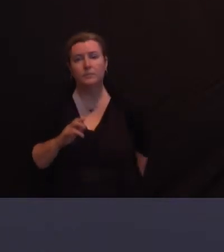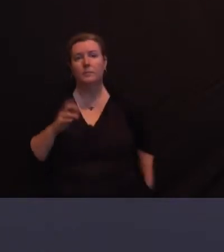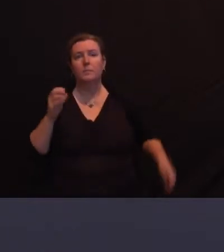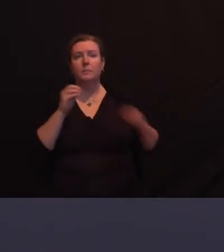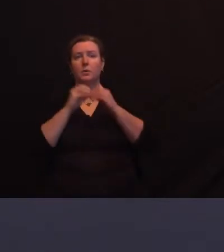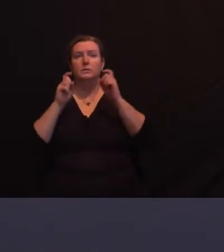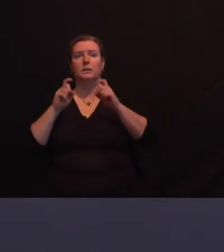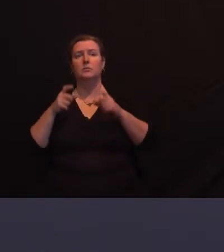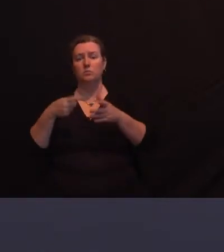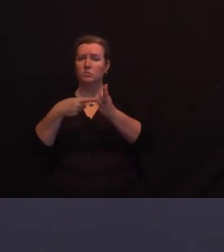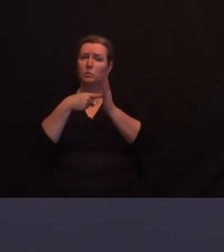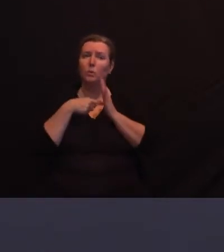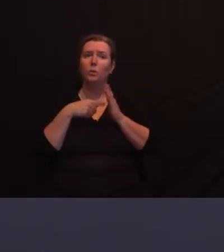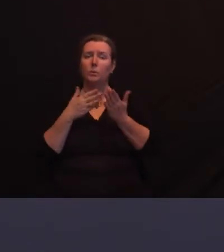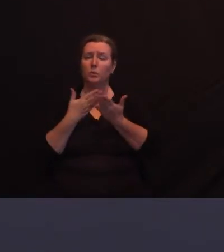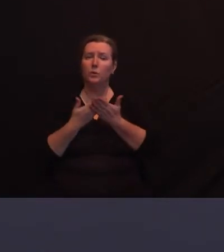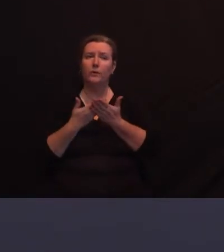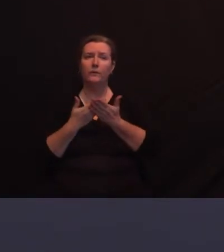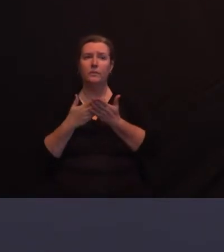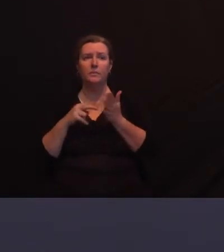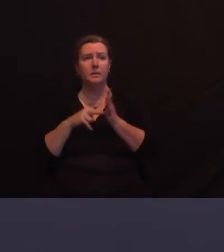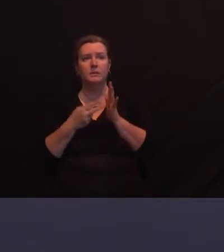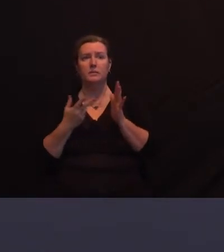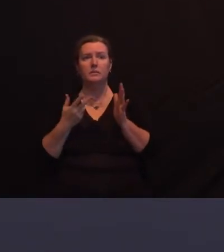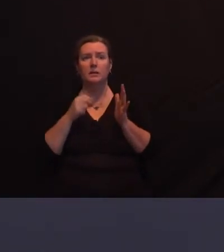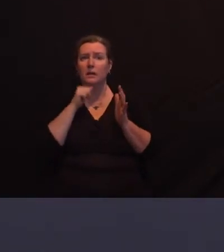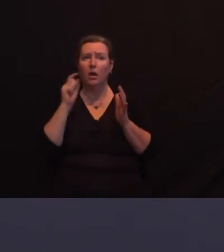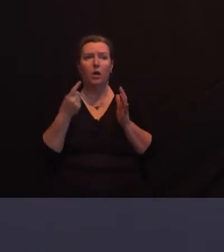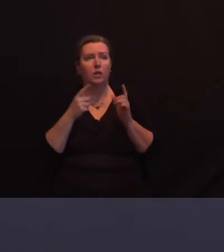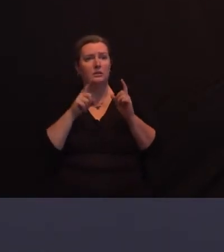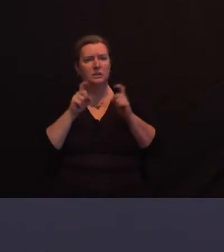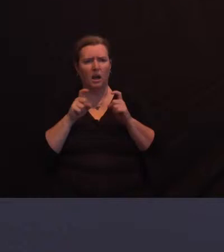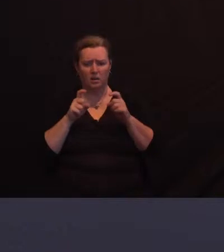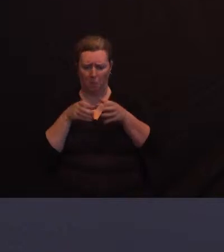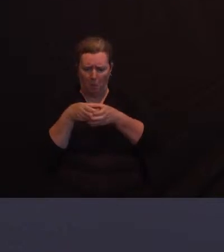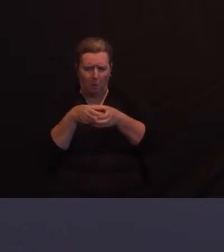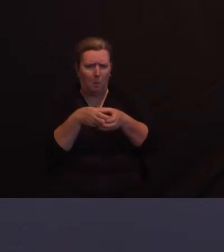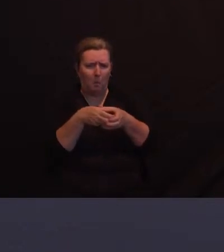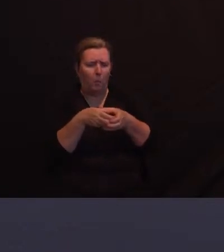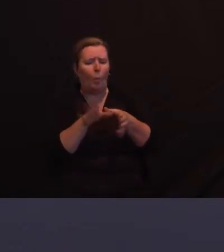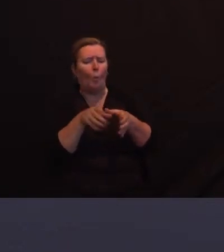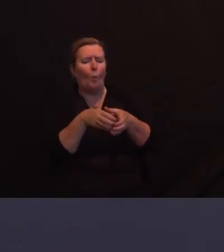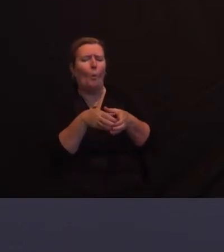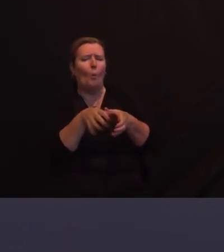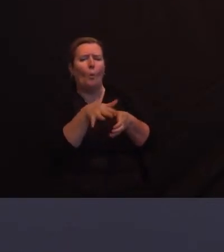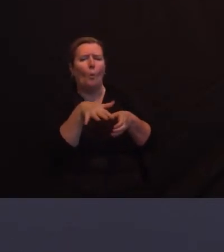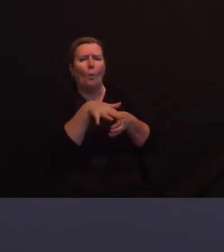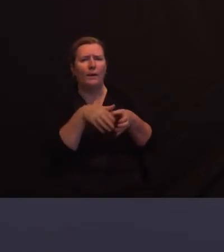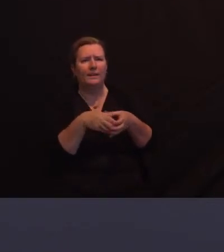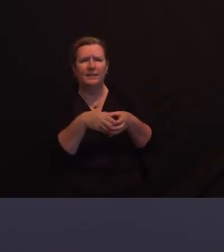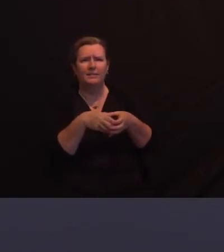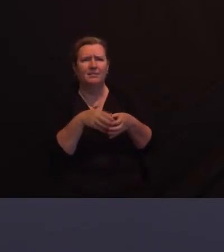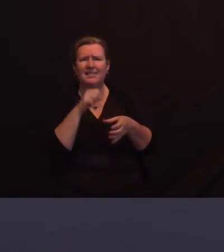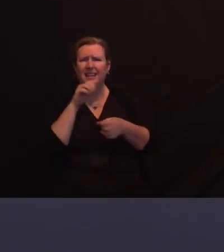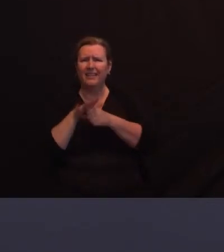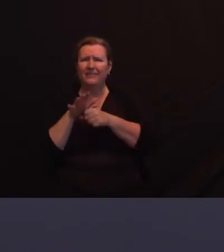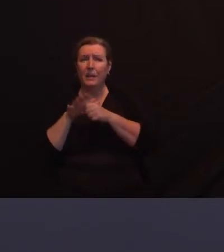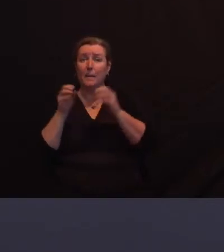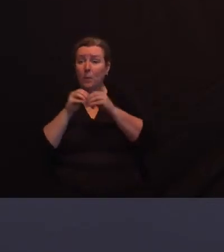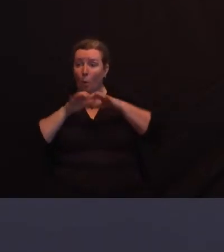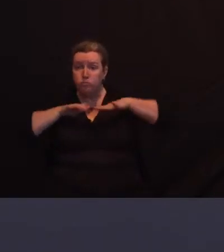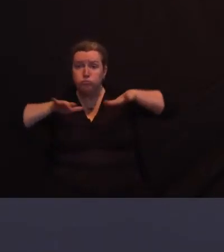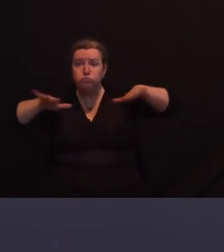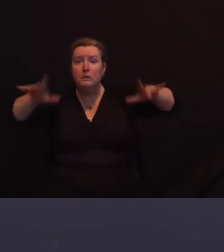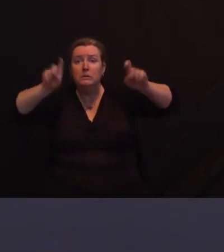know what, actually we're not testing a small number, and that, it reflects like a smaller number of people who are just getting tested because they're feeling